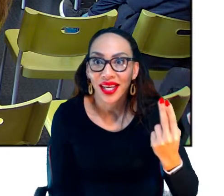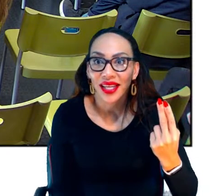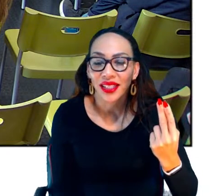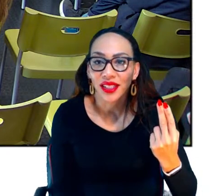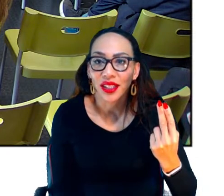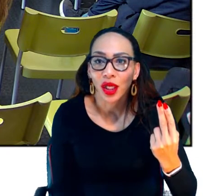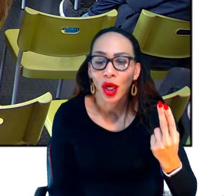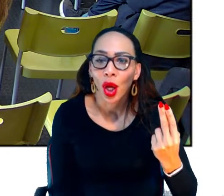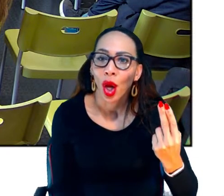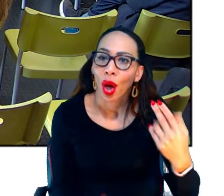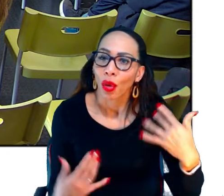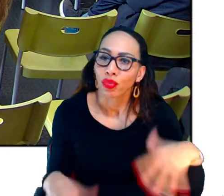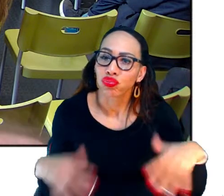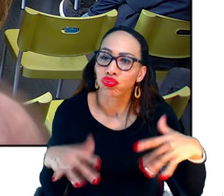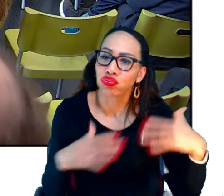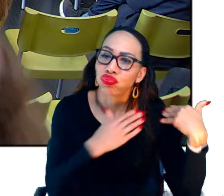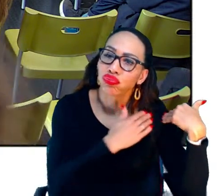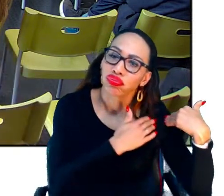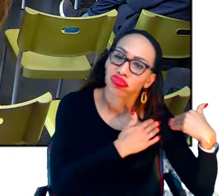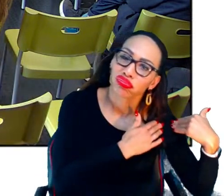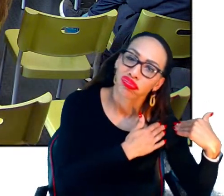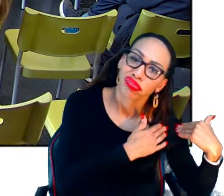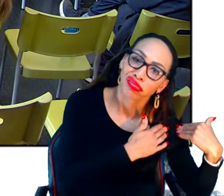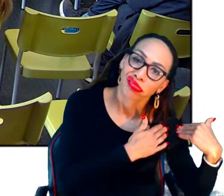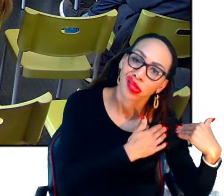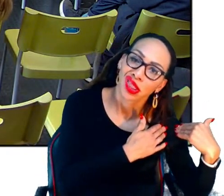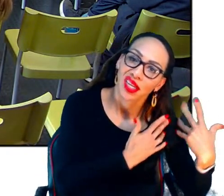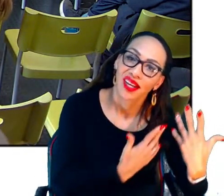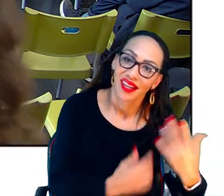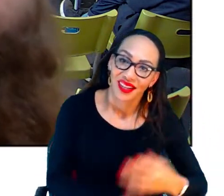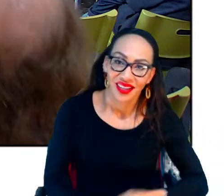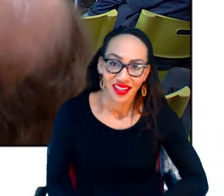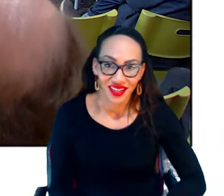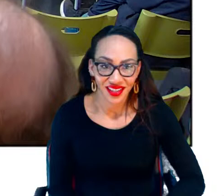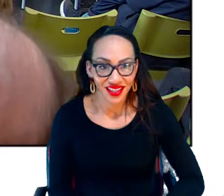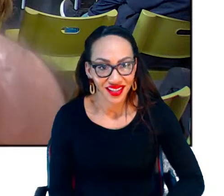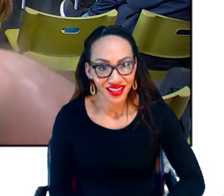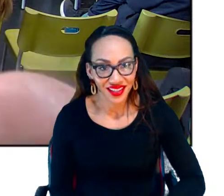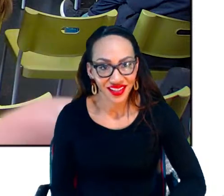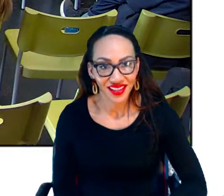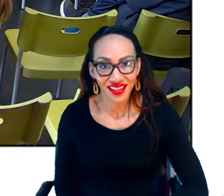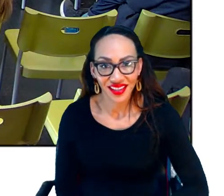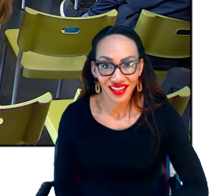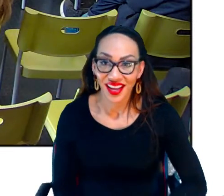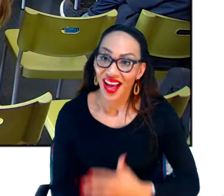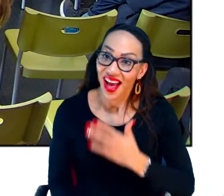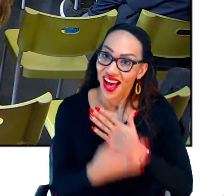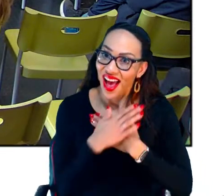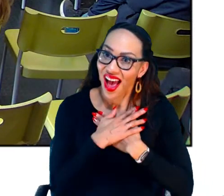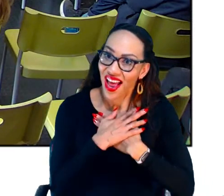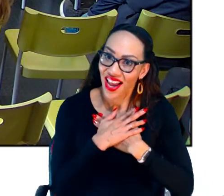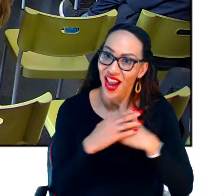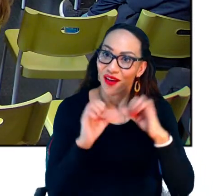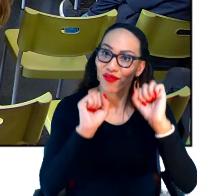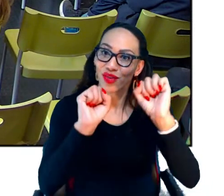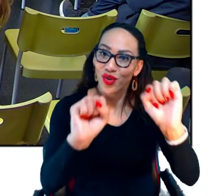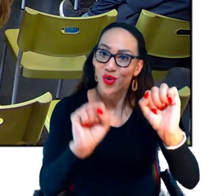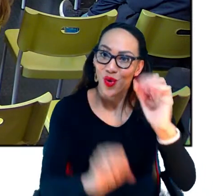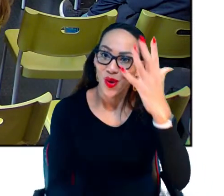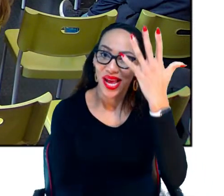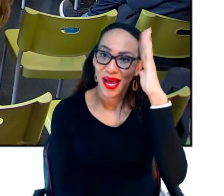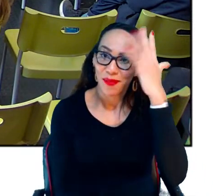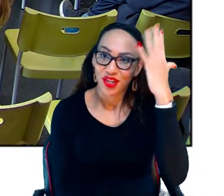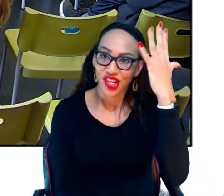yeah. Thanks. Any other questions, Vic? Hi, I love the images. They're so great. I was interested in when you